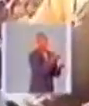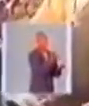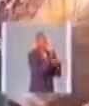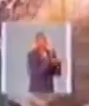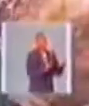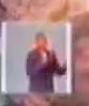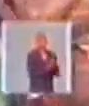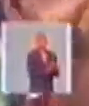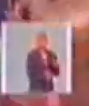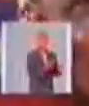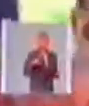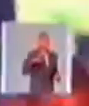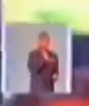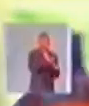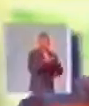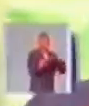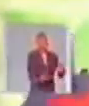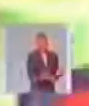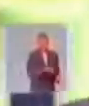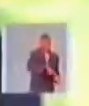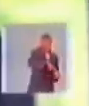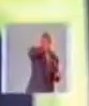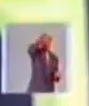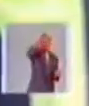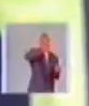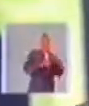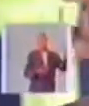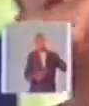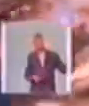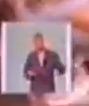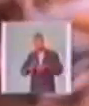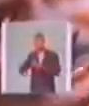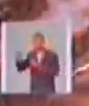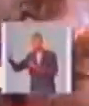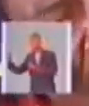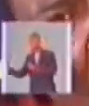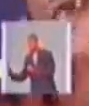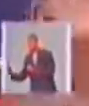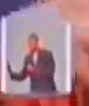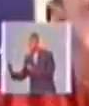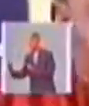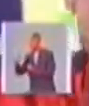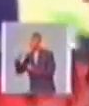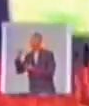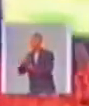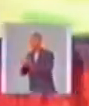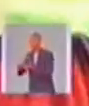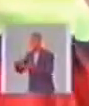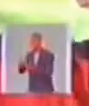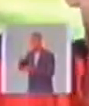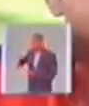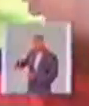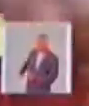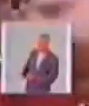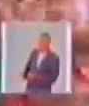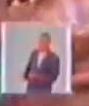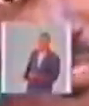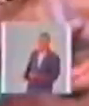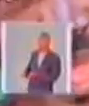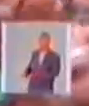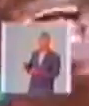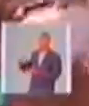resurrection. Now, Pharisees, for no, dear, or Mujidi. And all the time, no, Pharisees, for no, who say, Jesus Christ, I was a Sadducees for